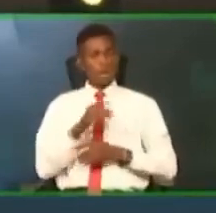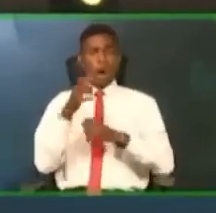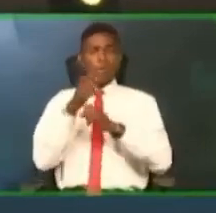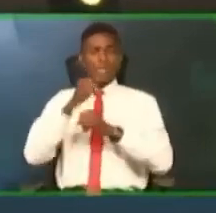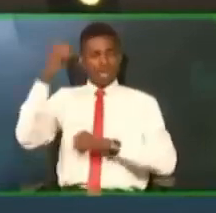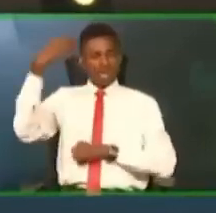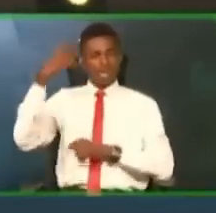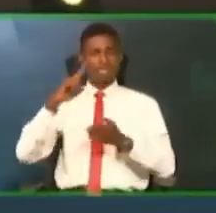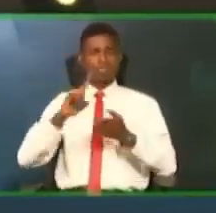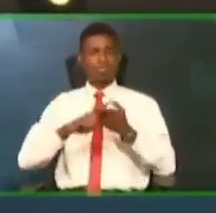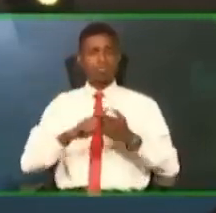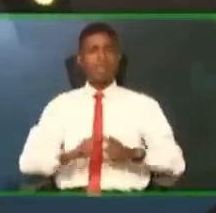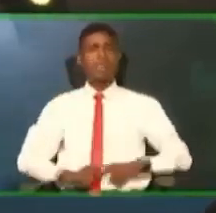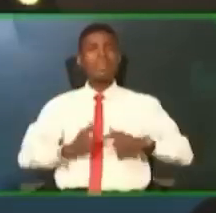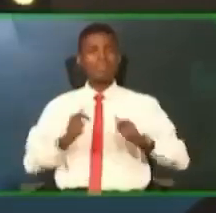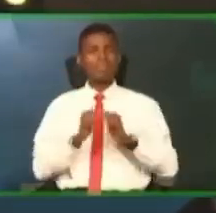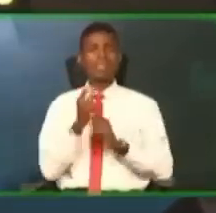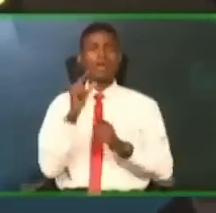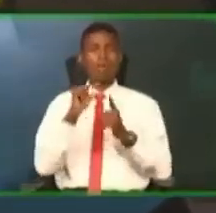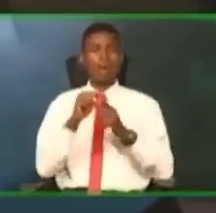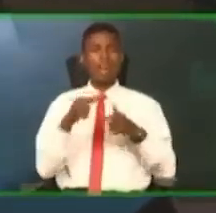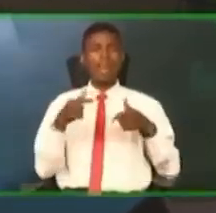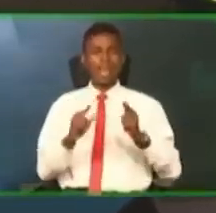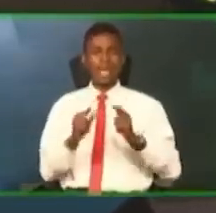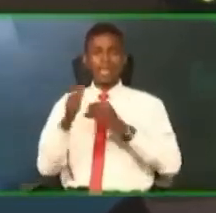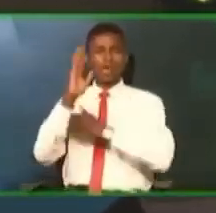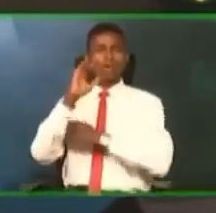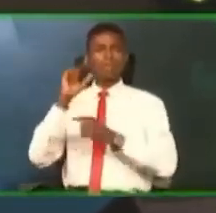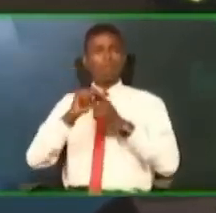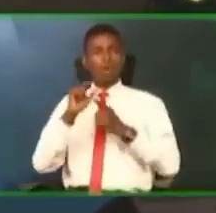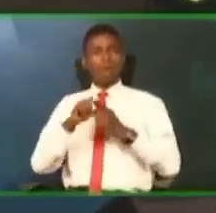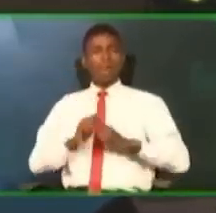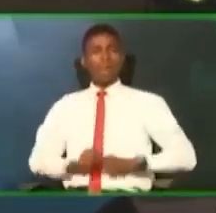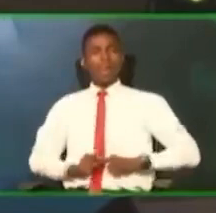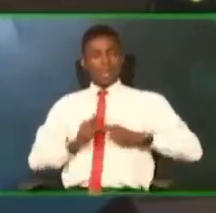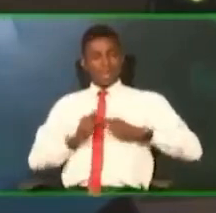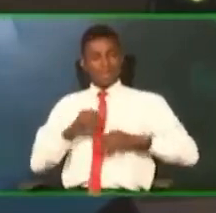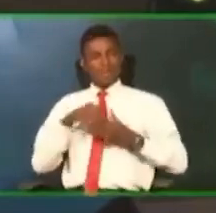the word dwell in you richly, it says.